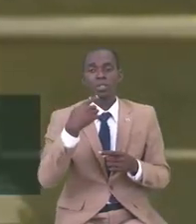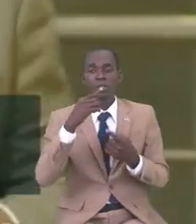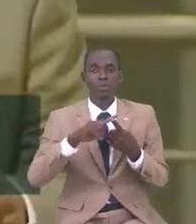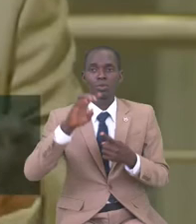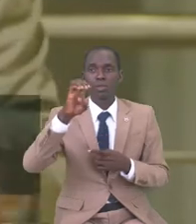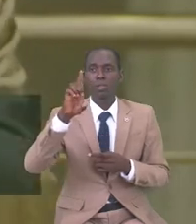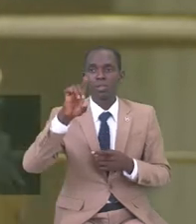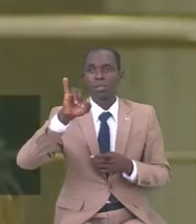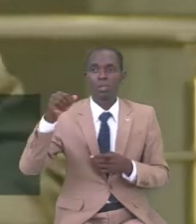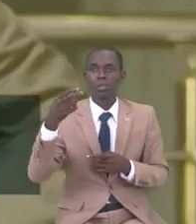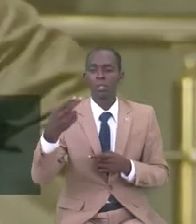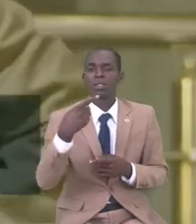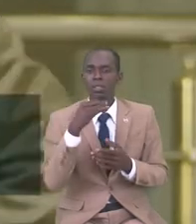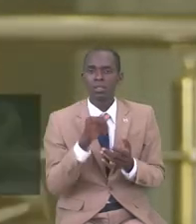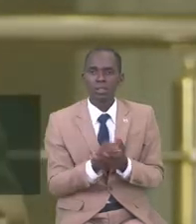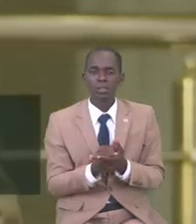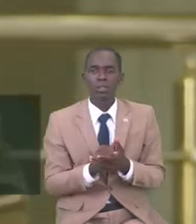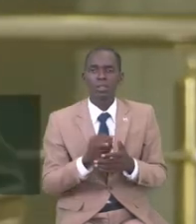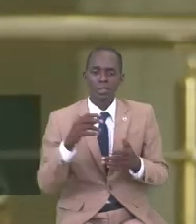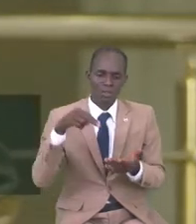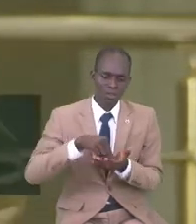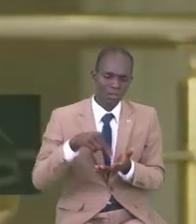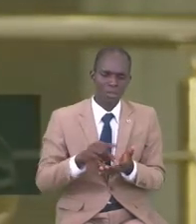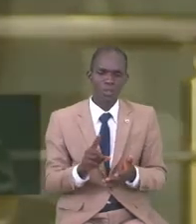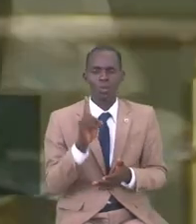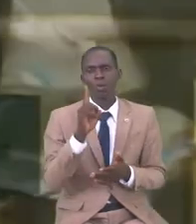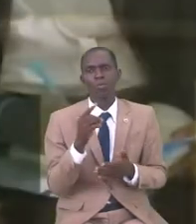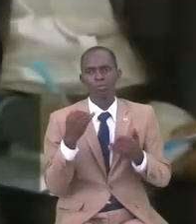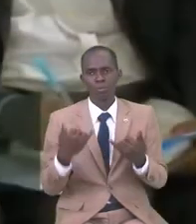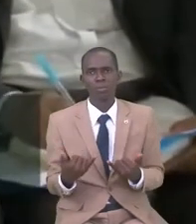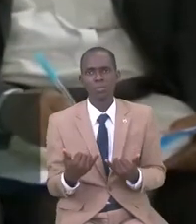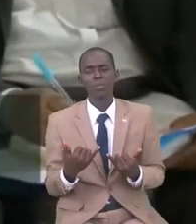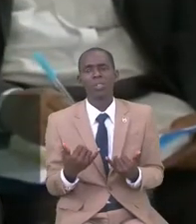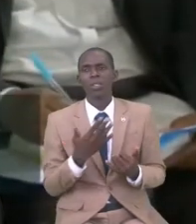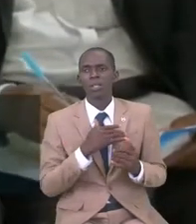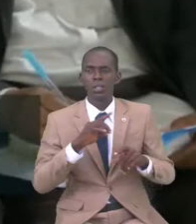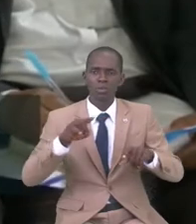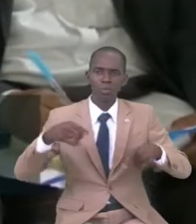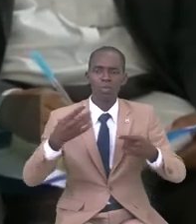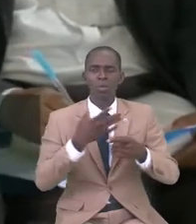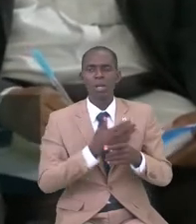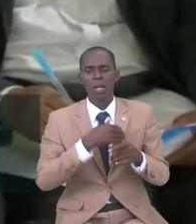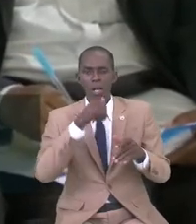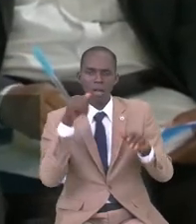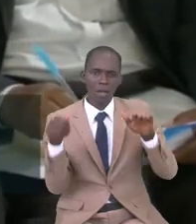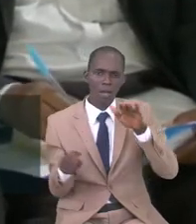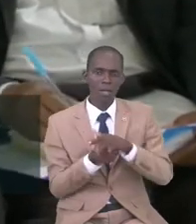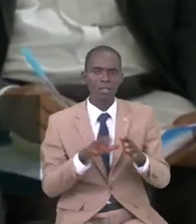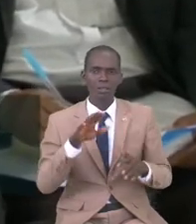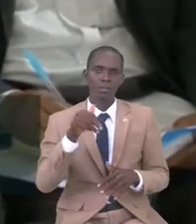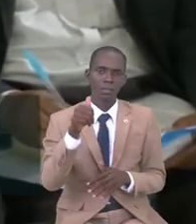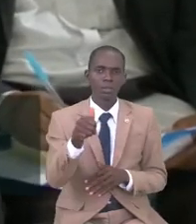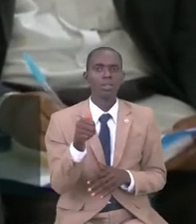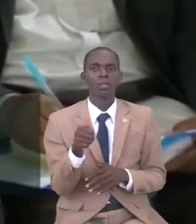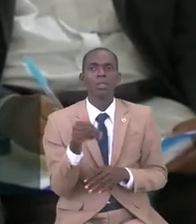and said, get thee hence, and then go and hide thyself